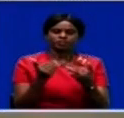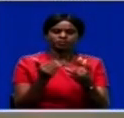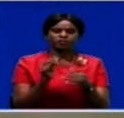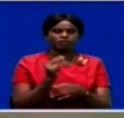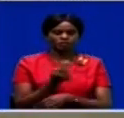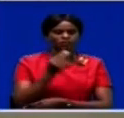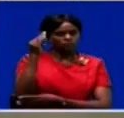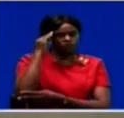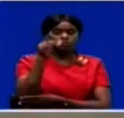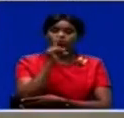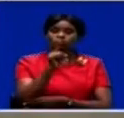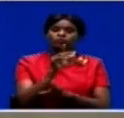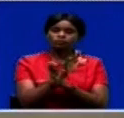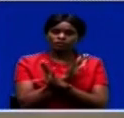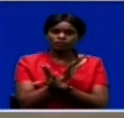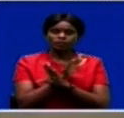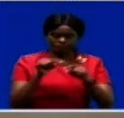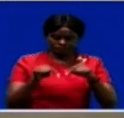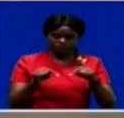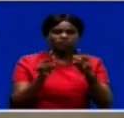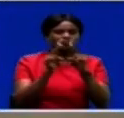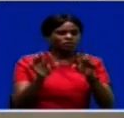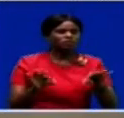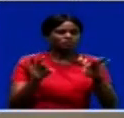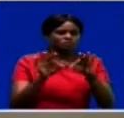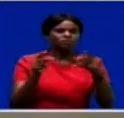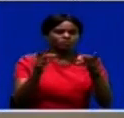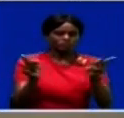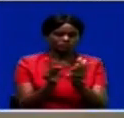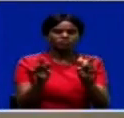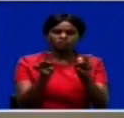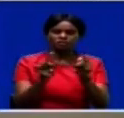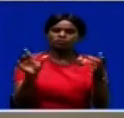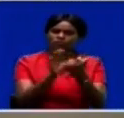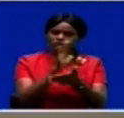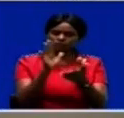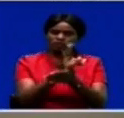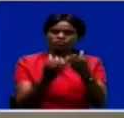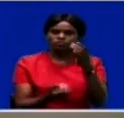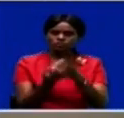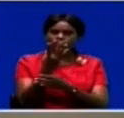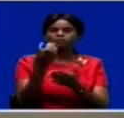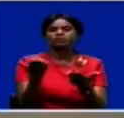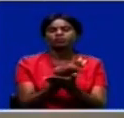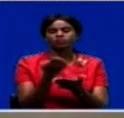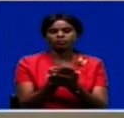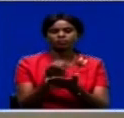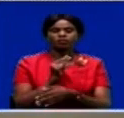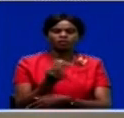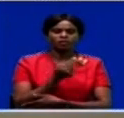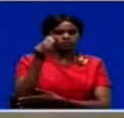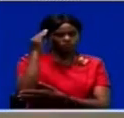realized that Zambia has a very static and fast growth in economy, we also realized